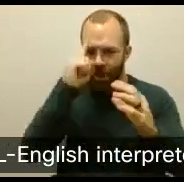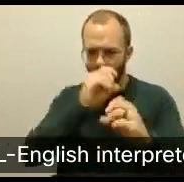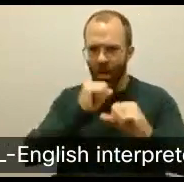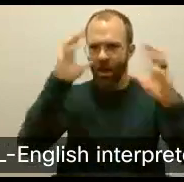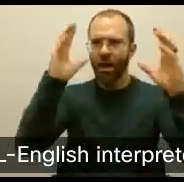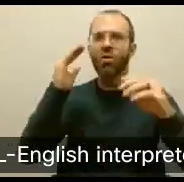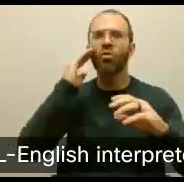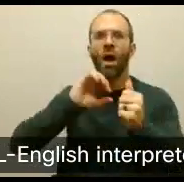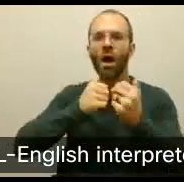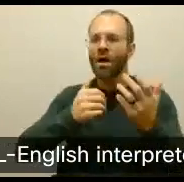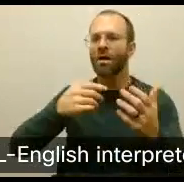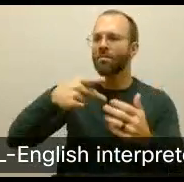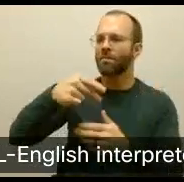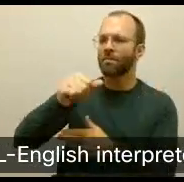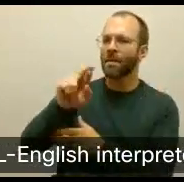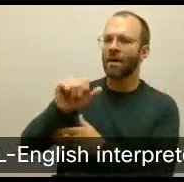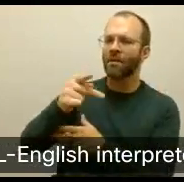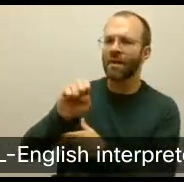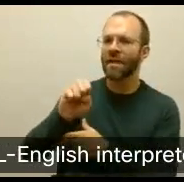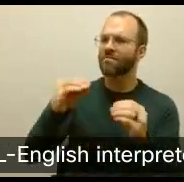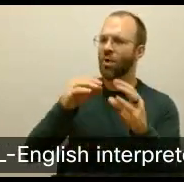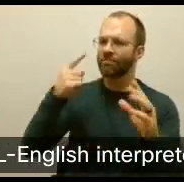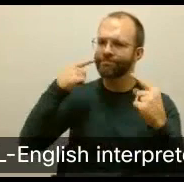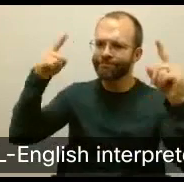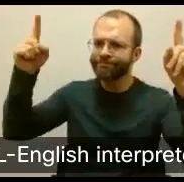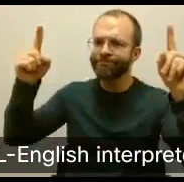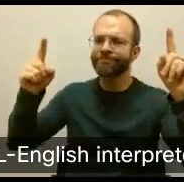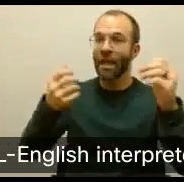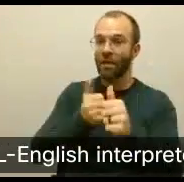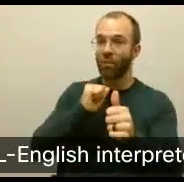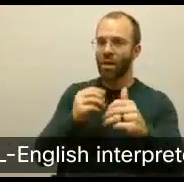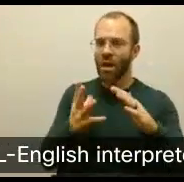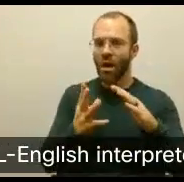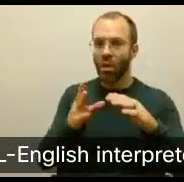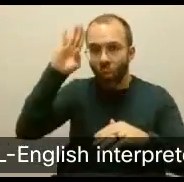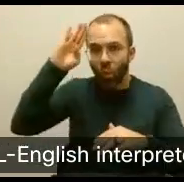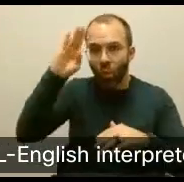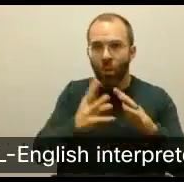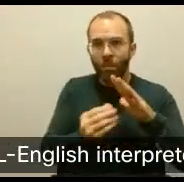effectively and help us avoid accidental plagiarism.